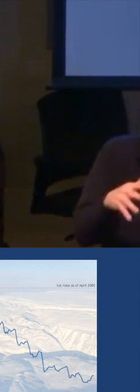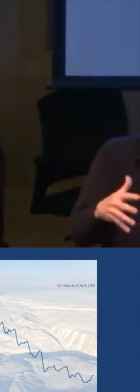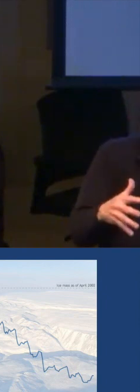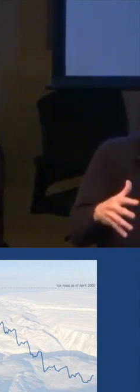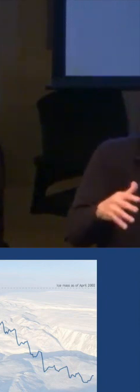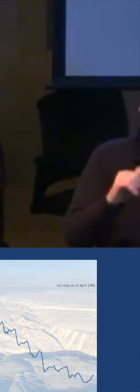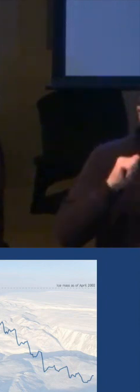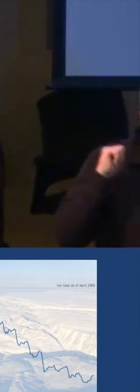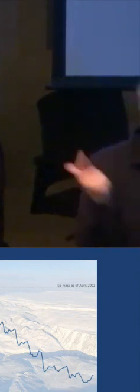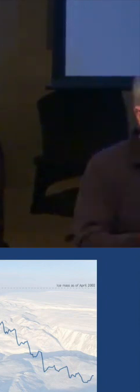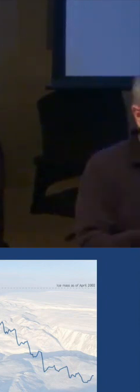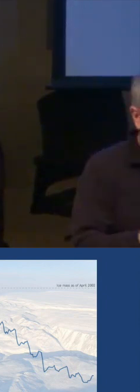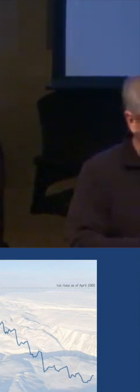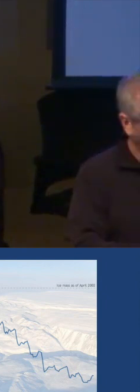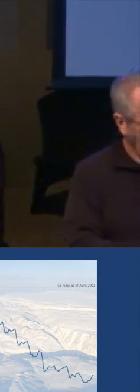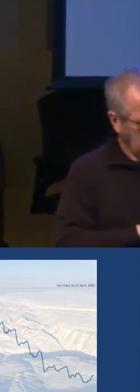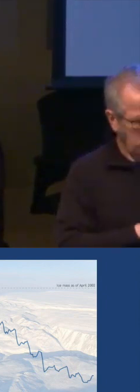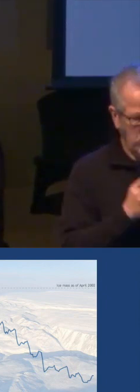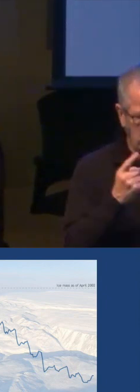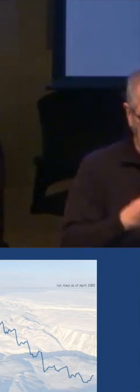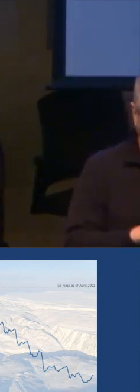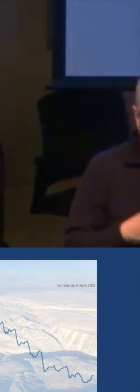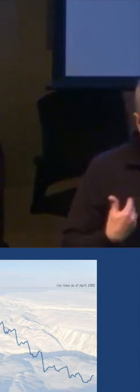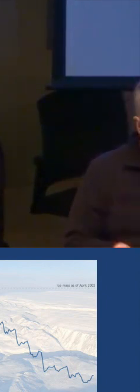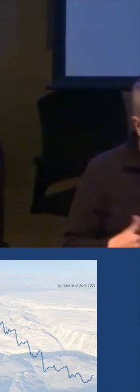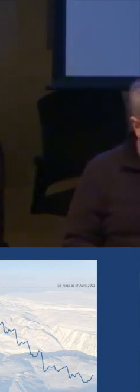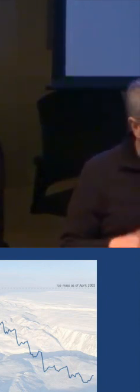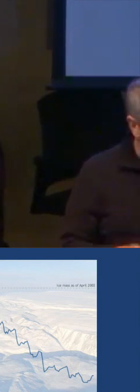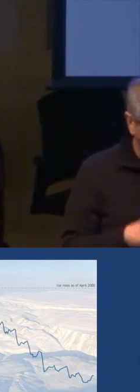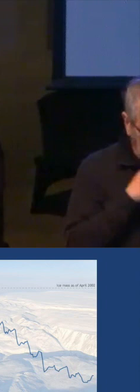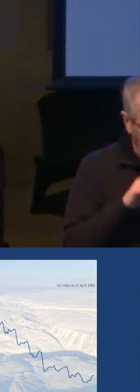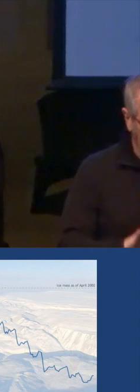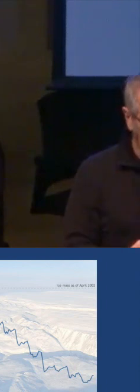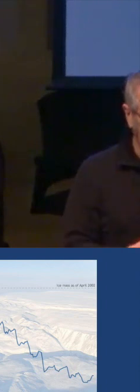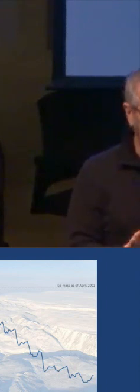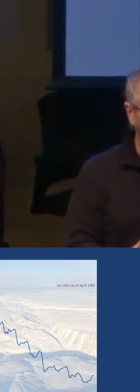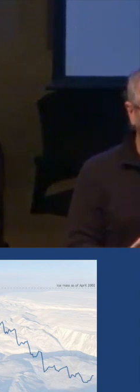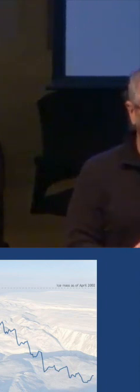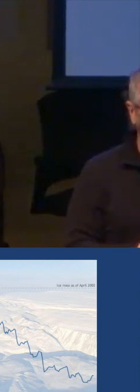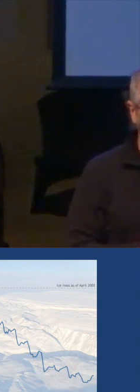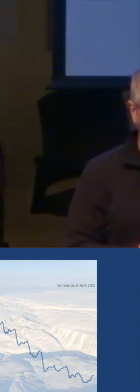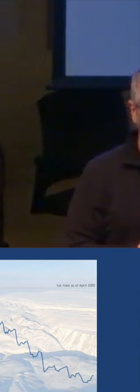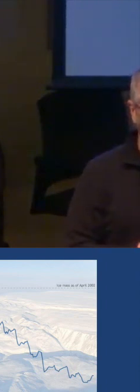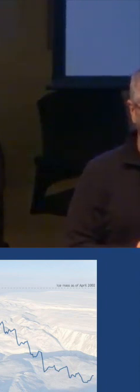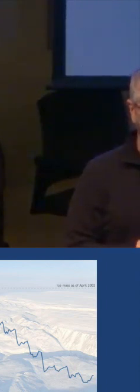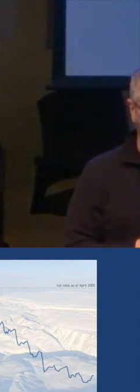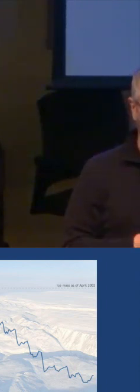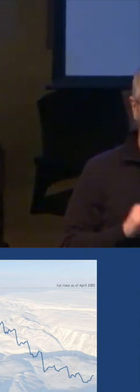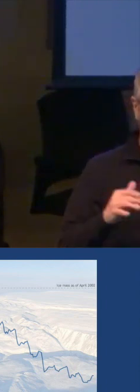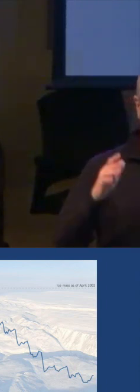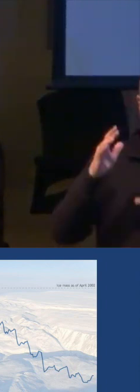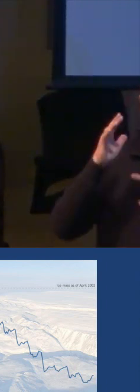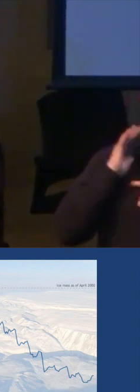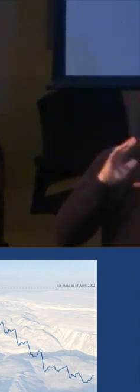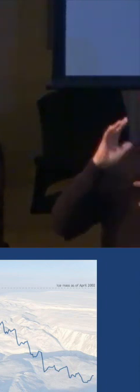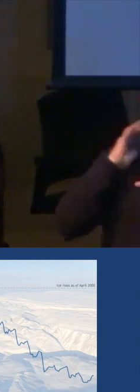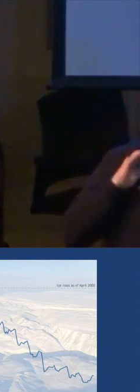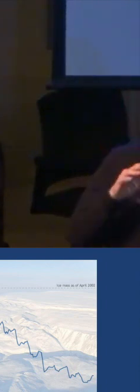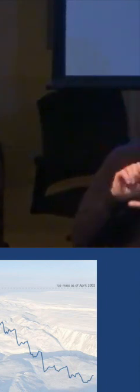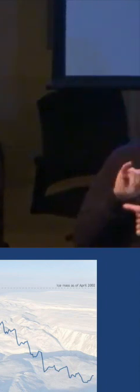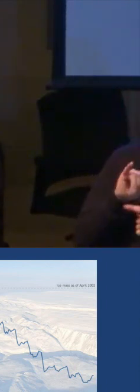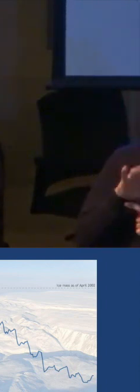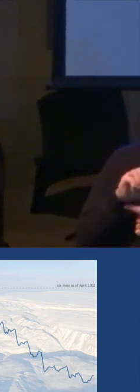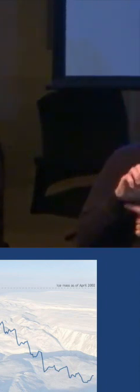sheets have gained and lost mass in the past, but the rate of ice loss that is happening